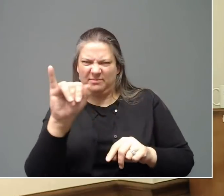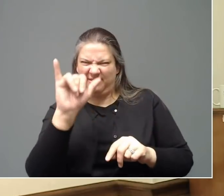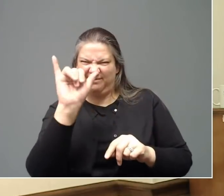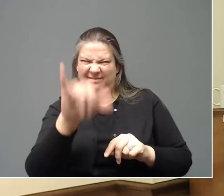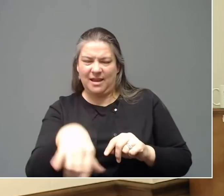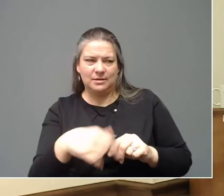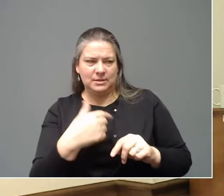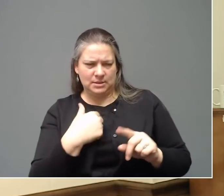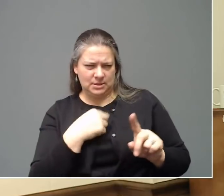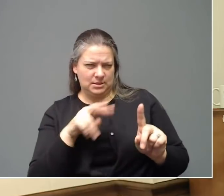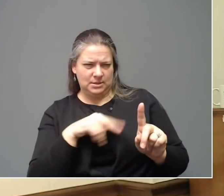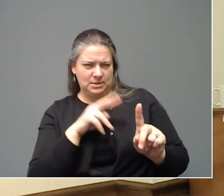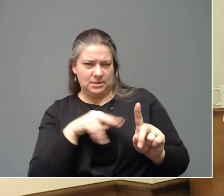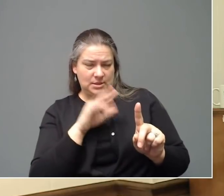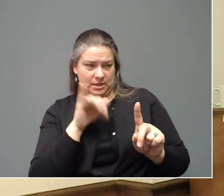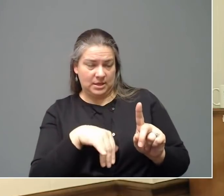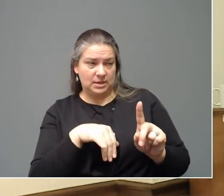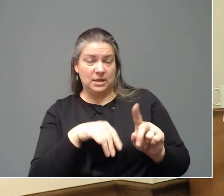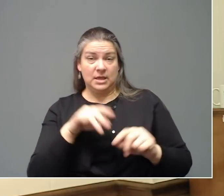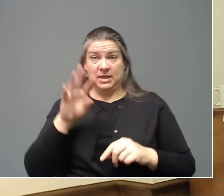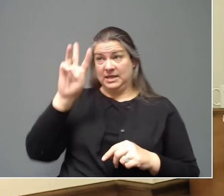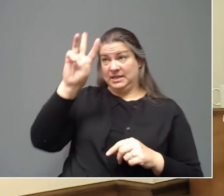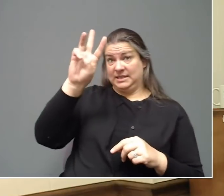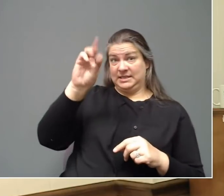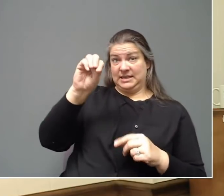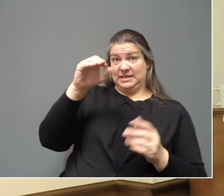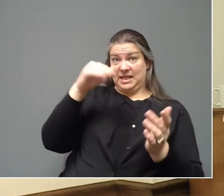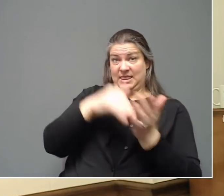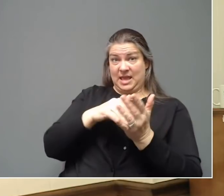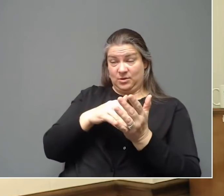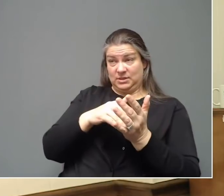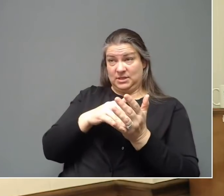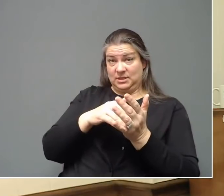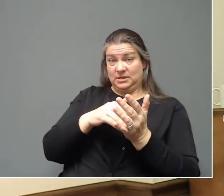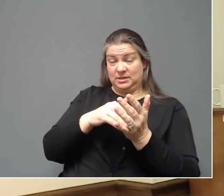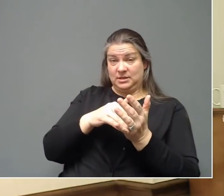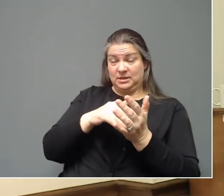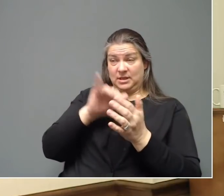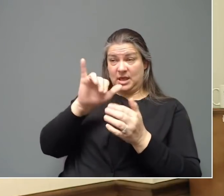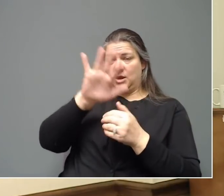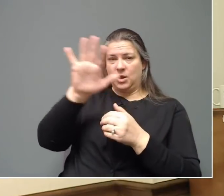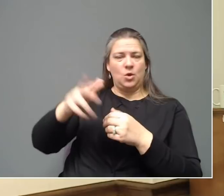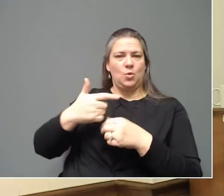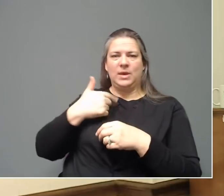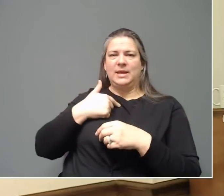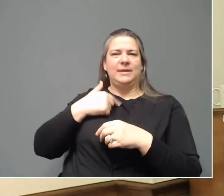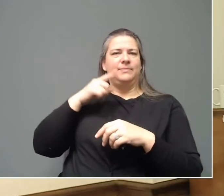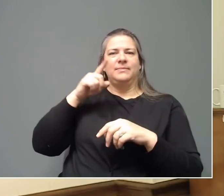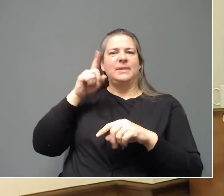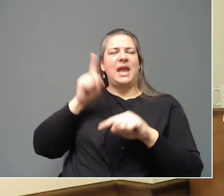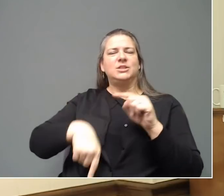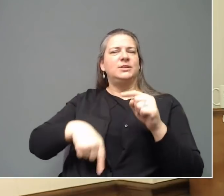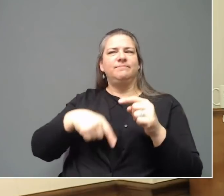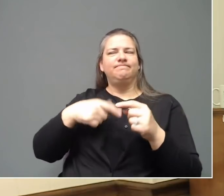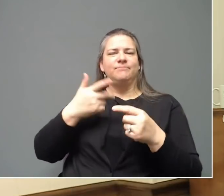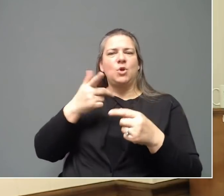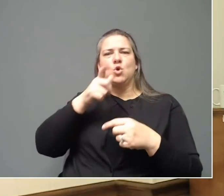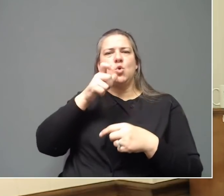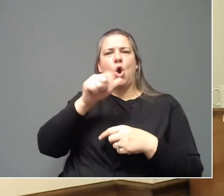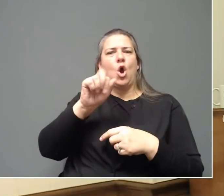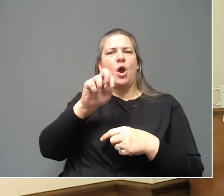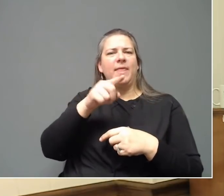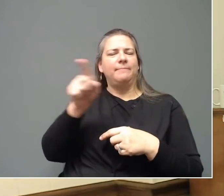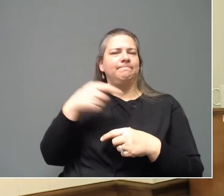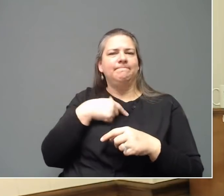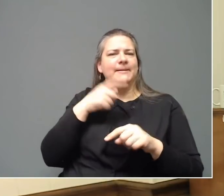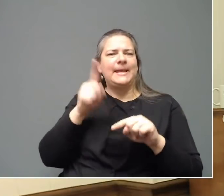The 60,000 or so of the initial claims are ones who we cannot verify their identity. The vast majority of